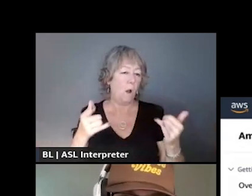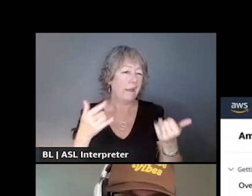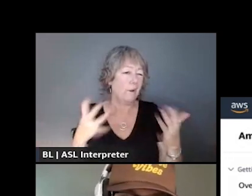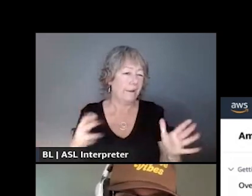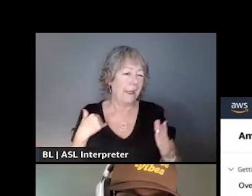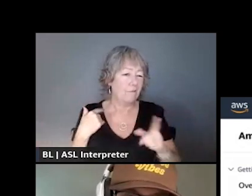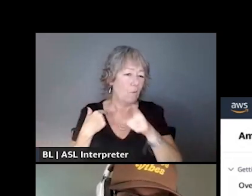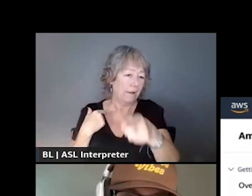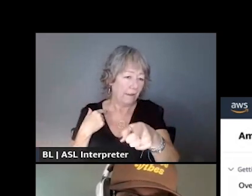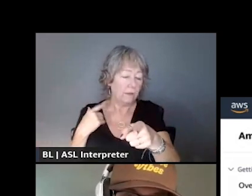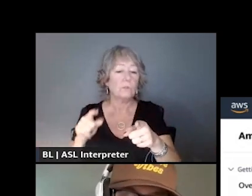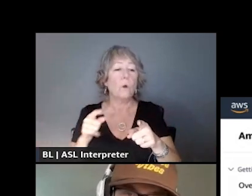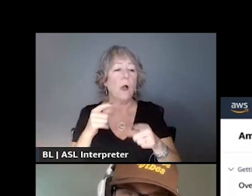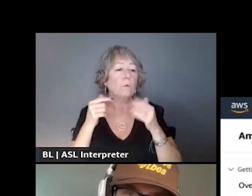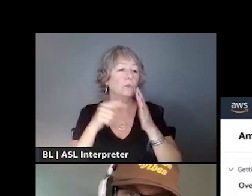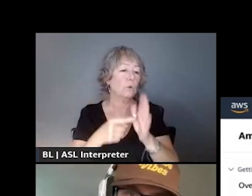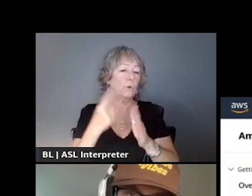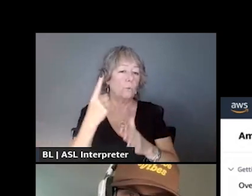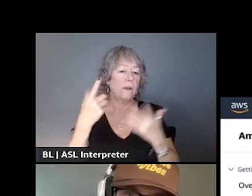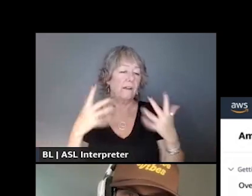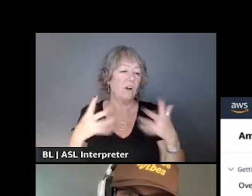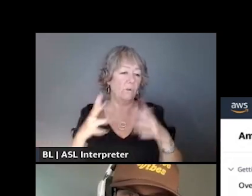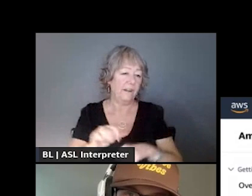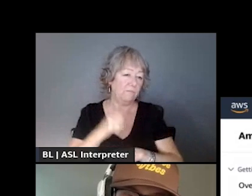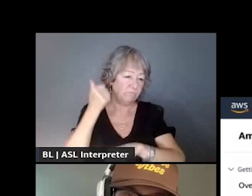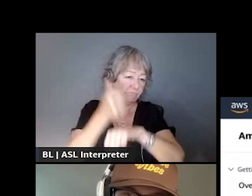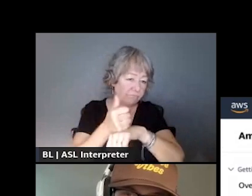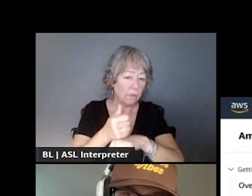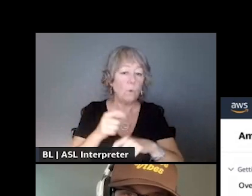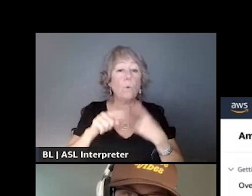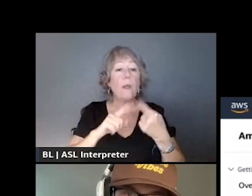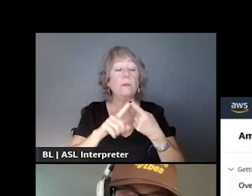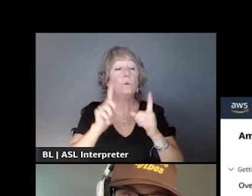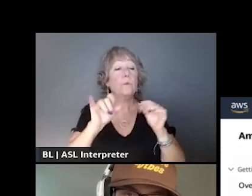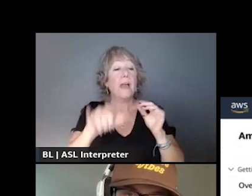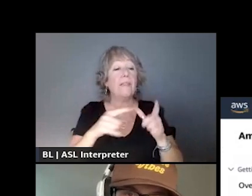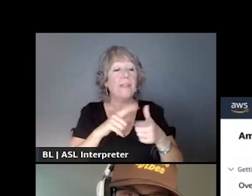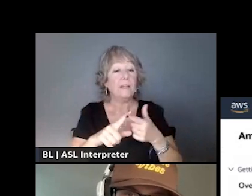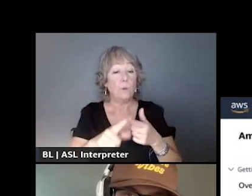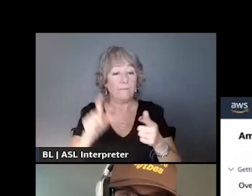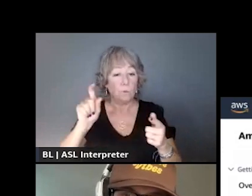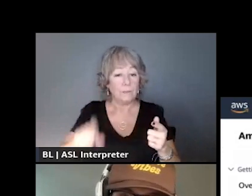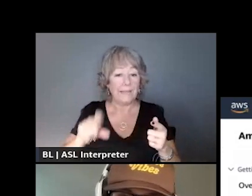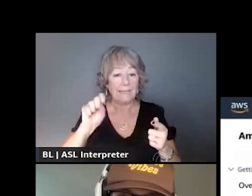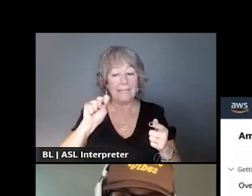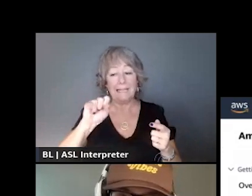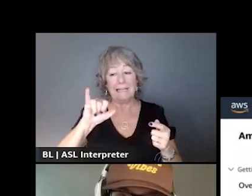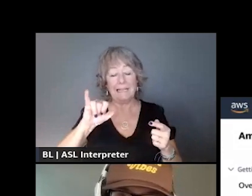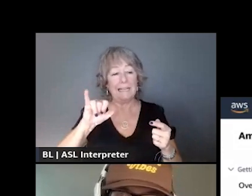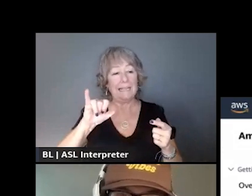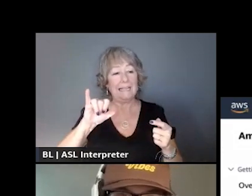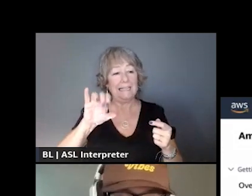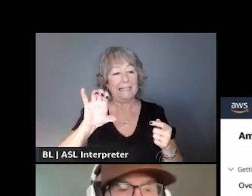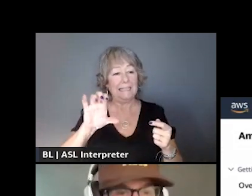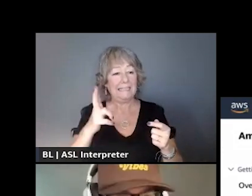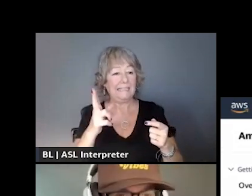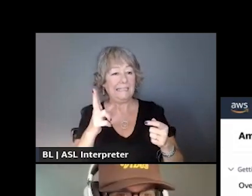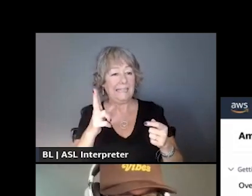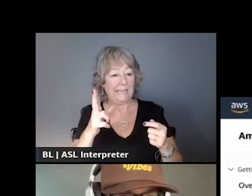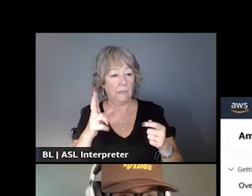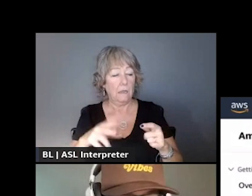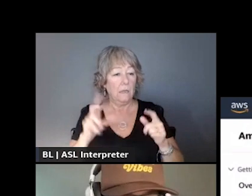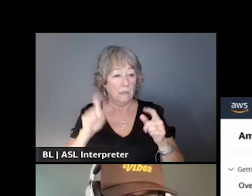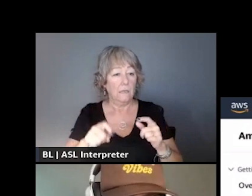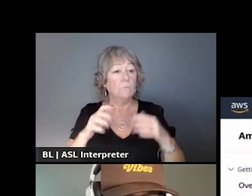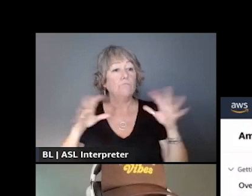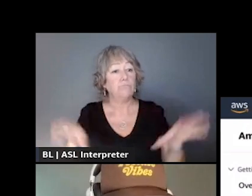created. So once you create this, you have to hit sync, and sync will start taking your documents